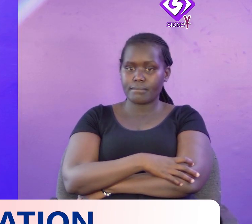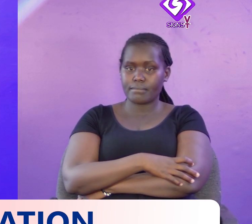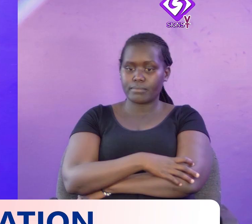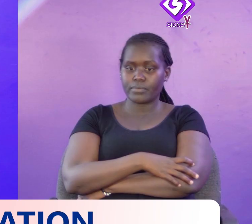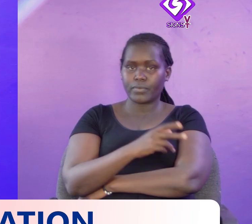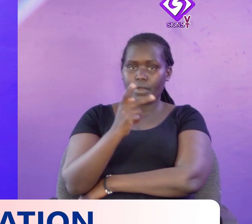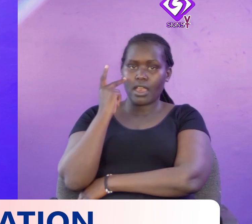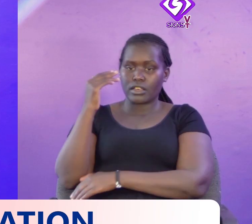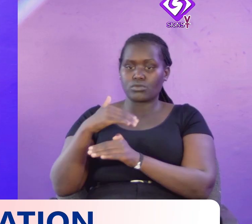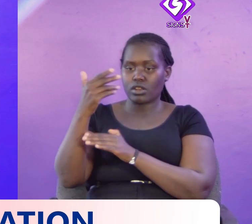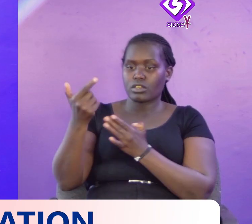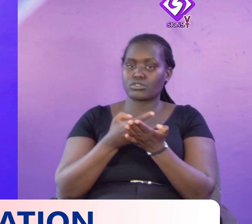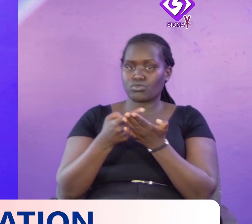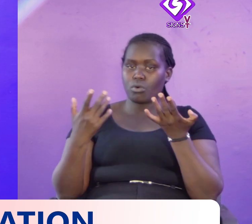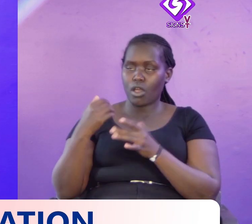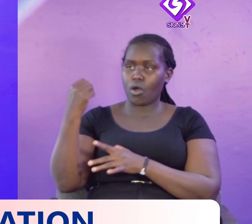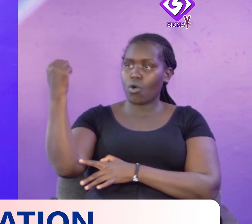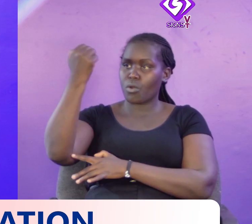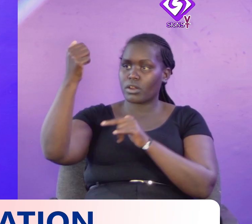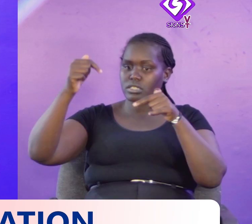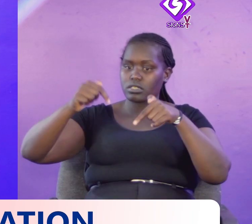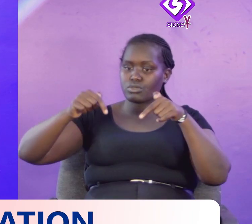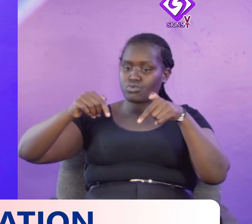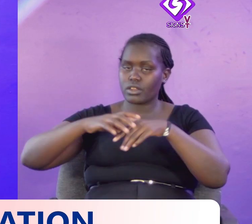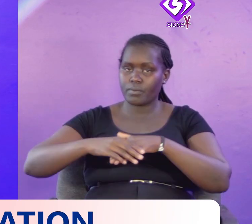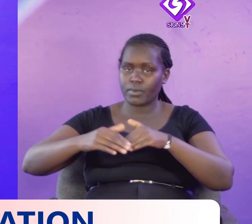See you next week on Politics Today.